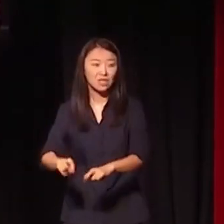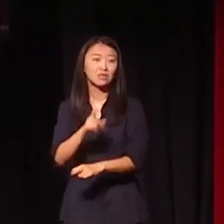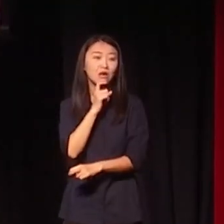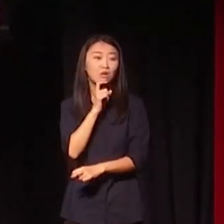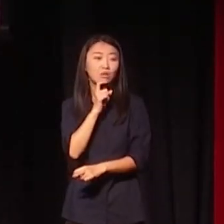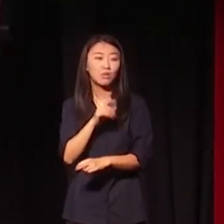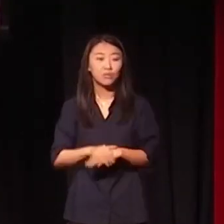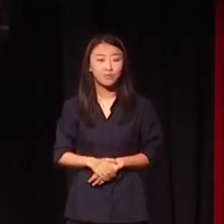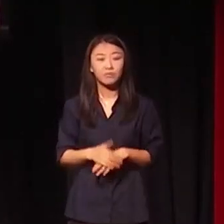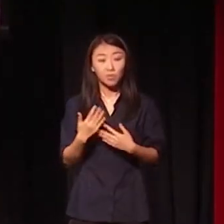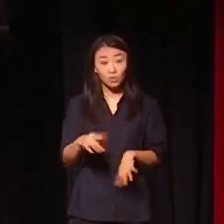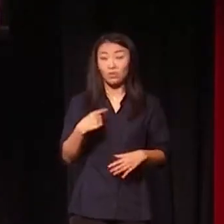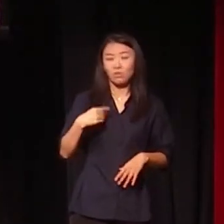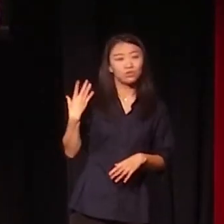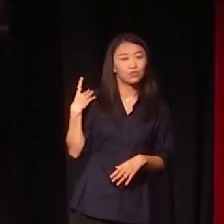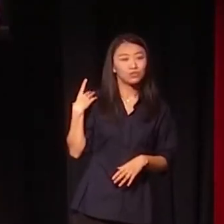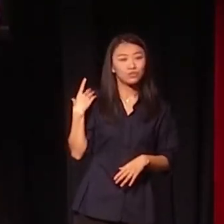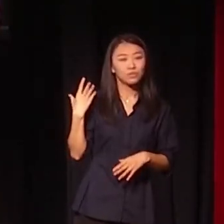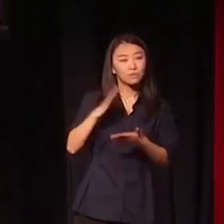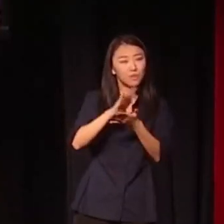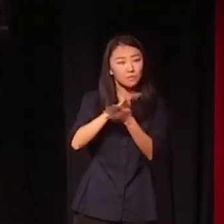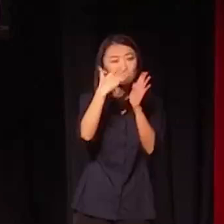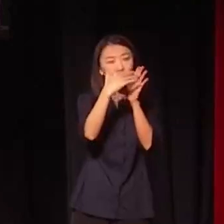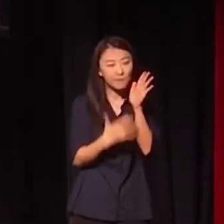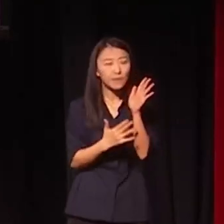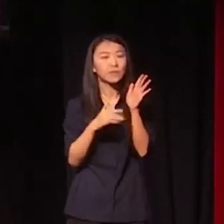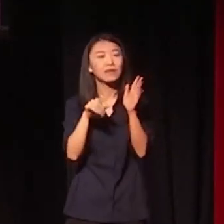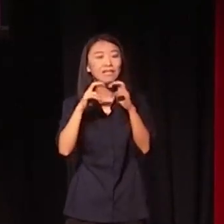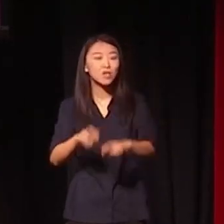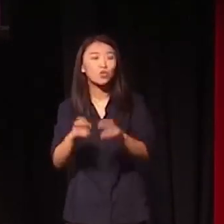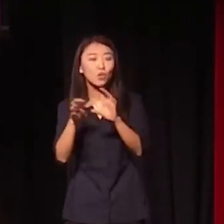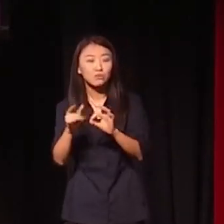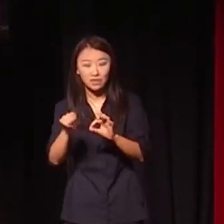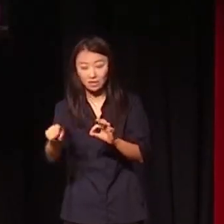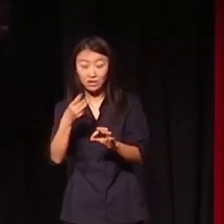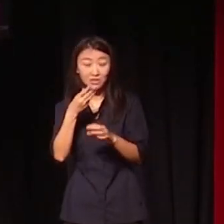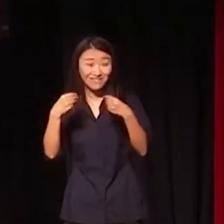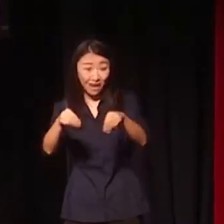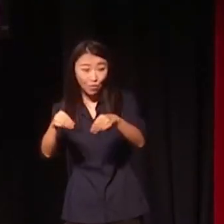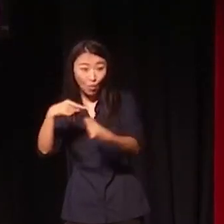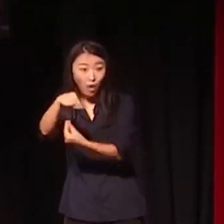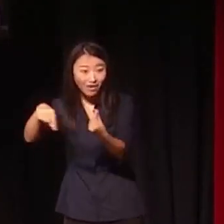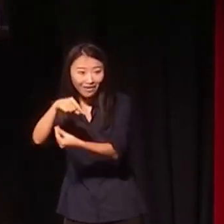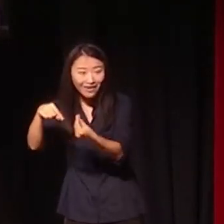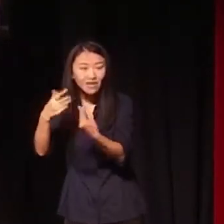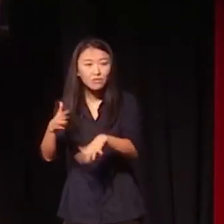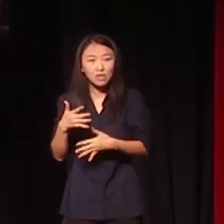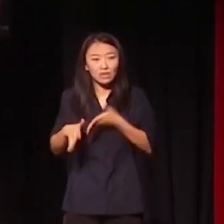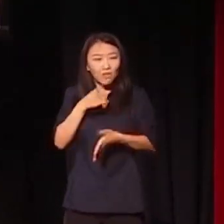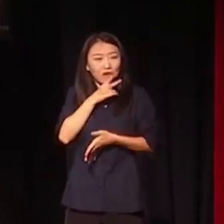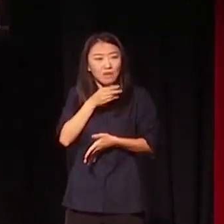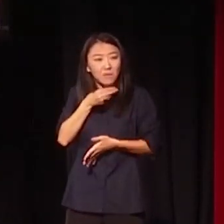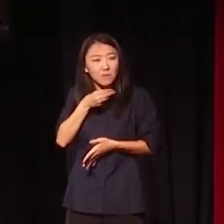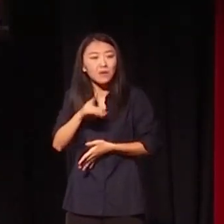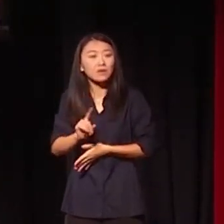I've got a paper that's in press at the moment where we've been looking at educational interpreting experiences, and one of the things that we have been